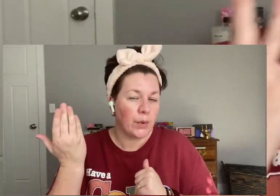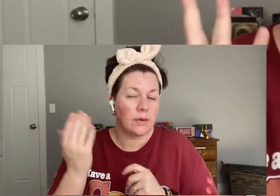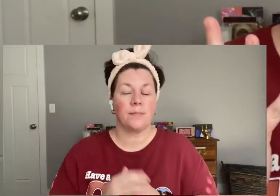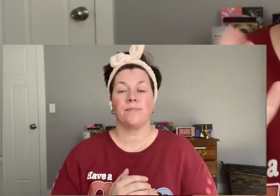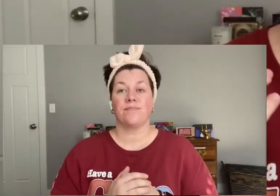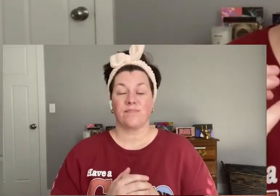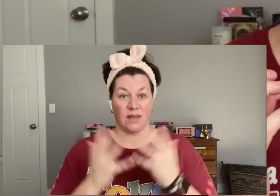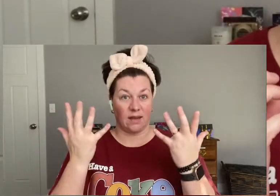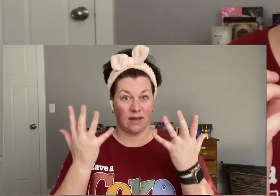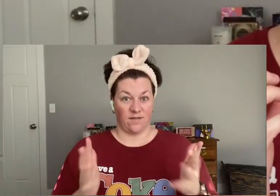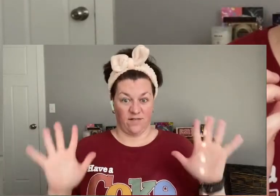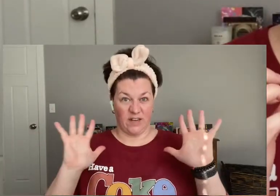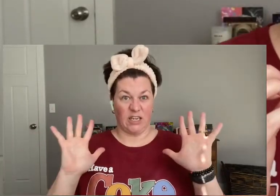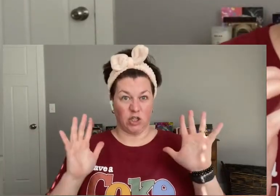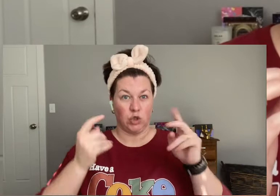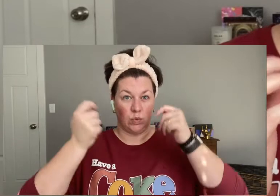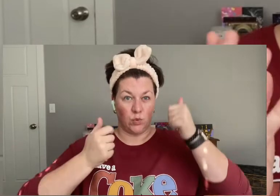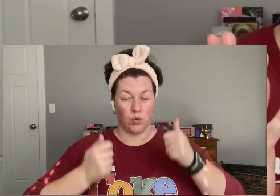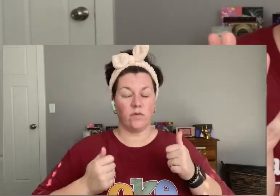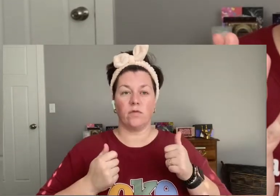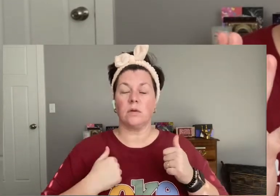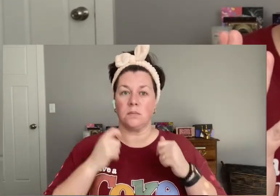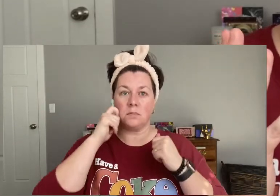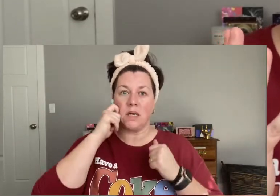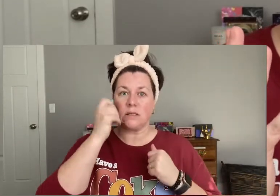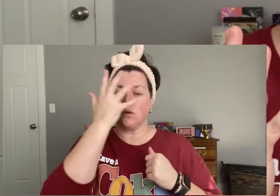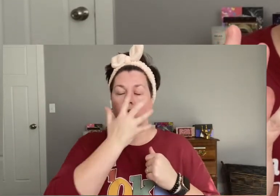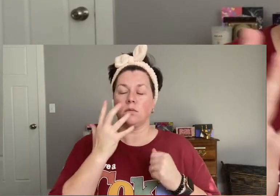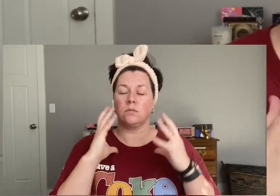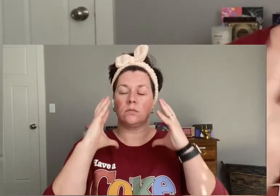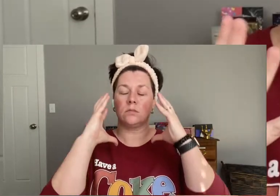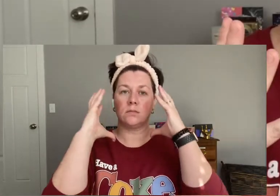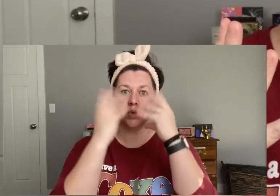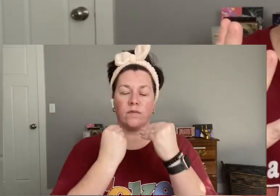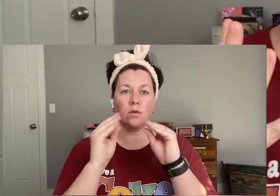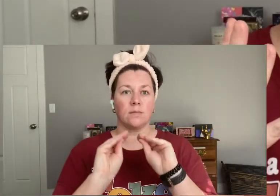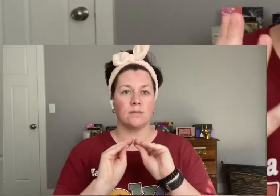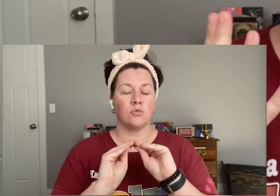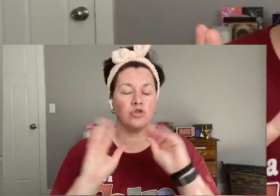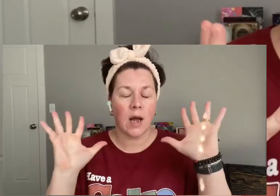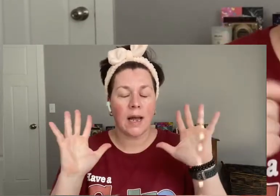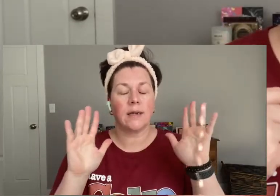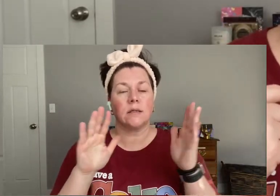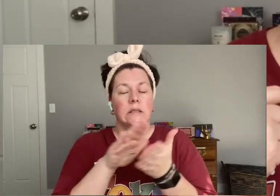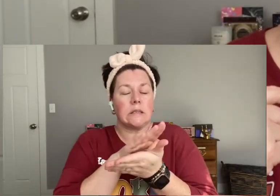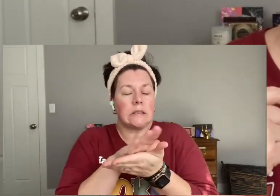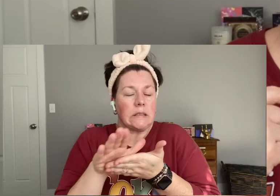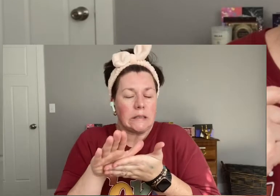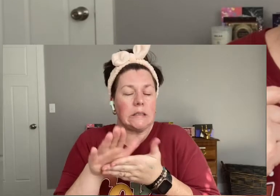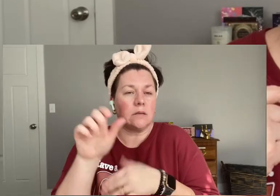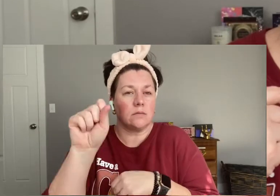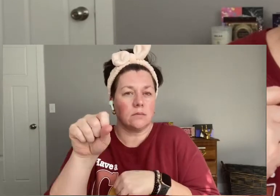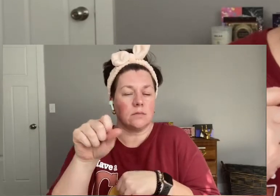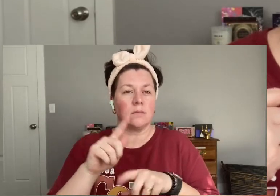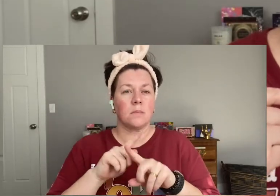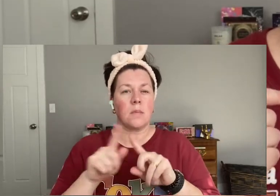my skin looked afterward, but it might be something that I will have to kind of work up to. And it also might be something that I